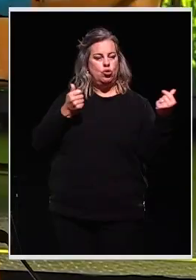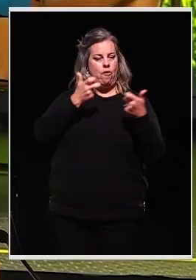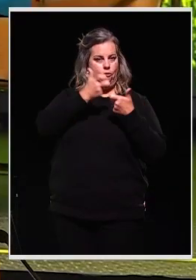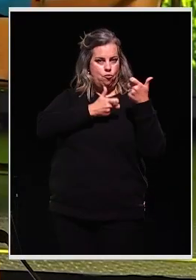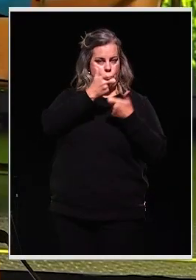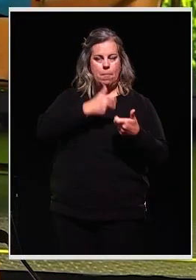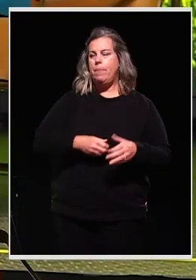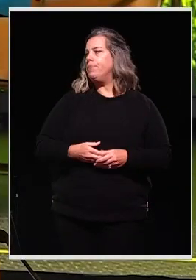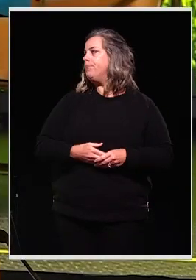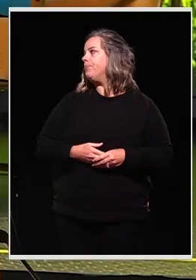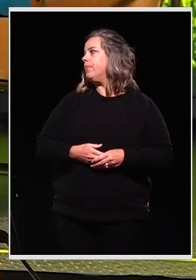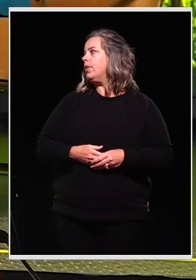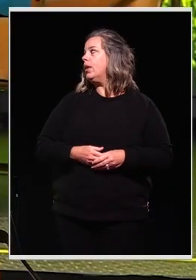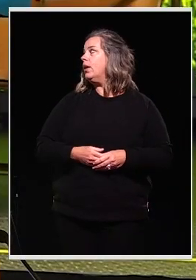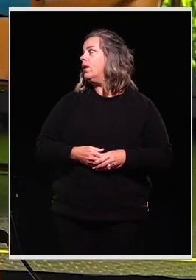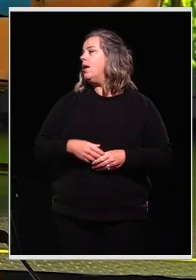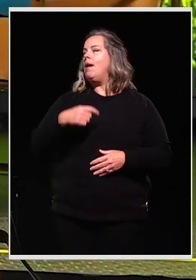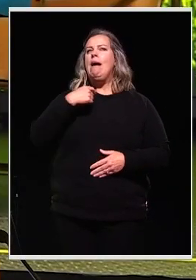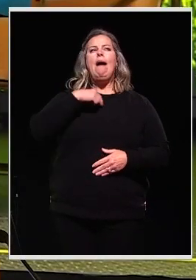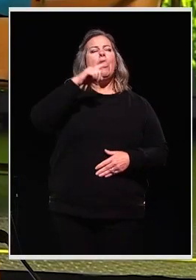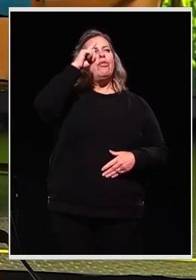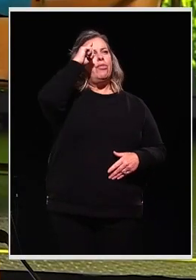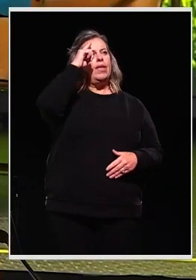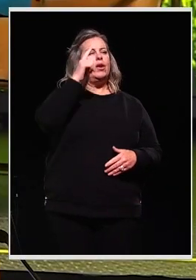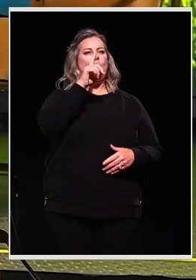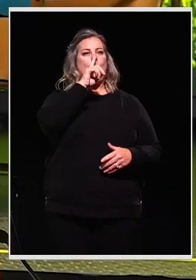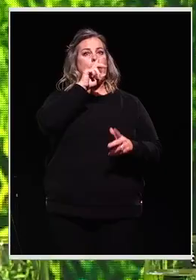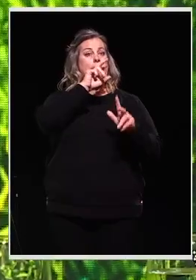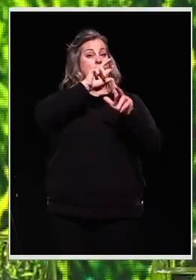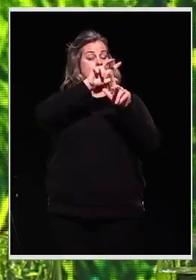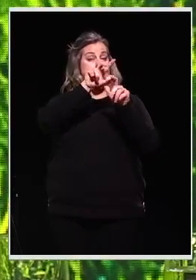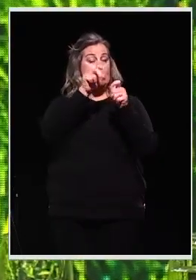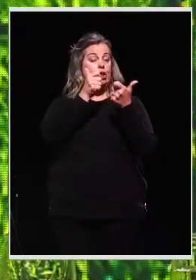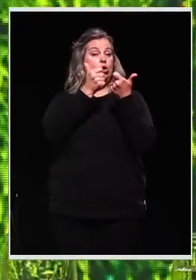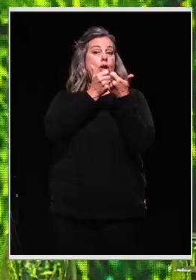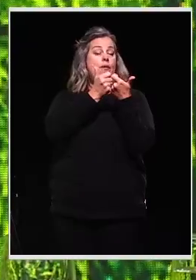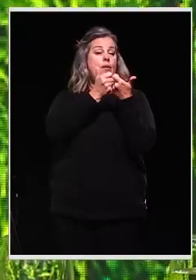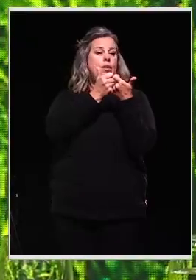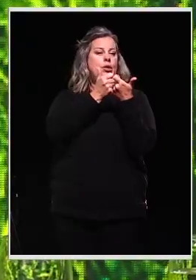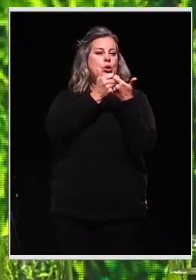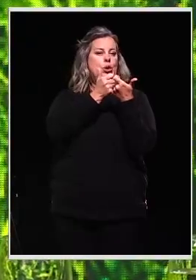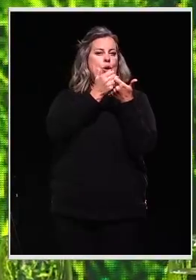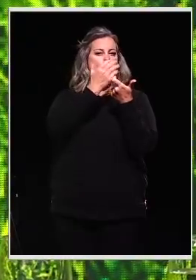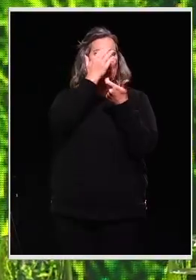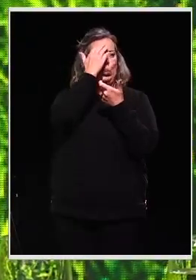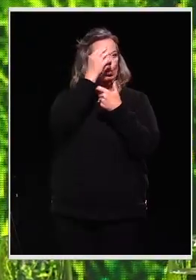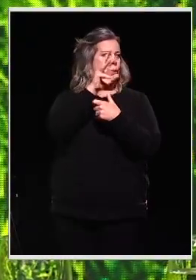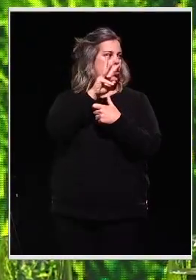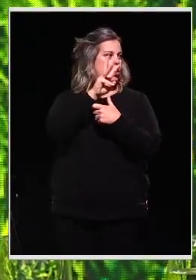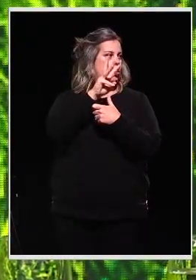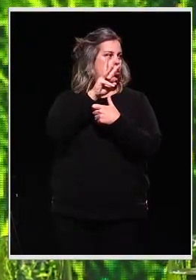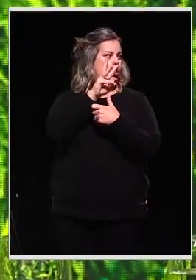guess the way I think about it too is a grand challenge is, some of you may know the Wizard of Westwood.